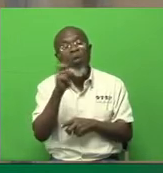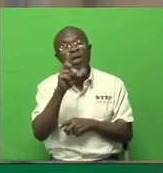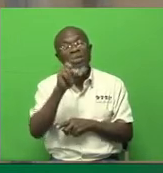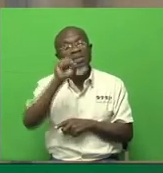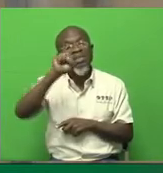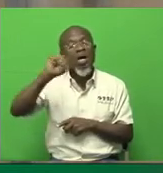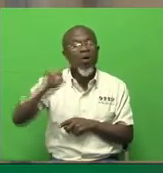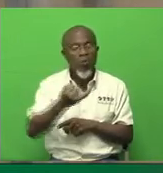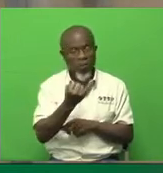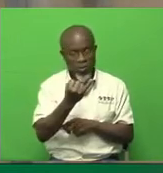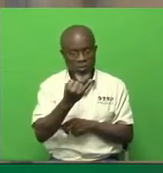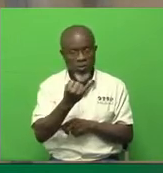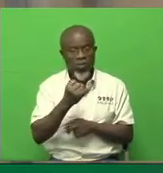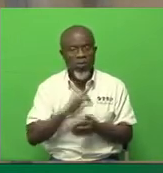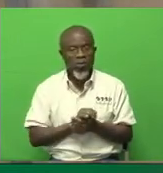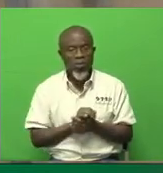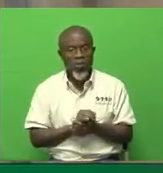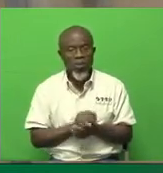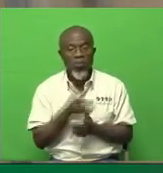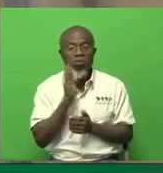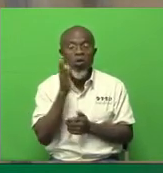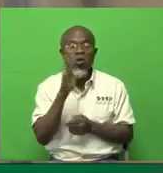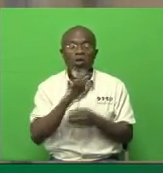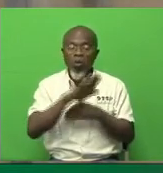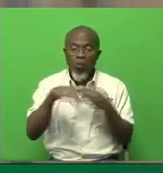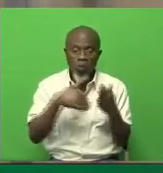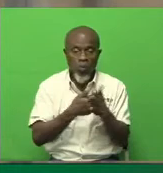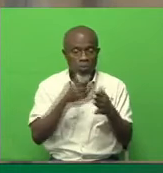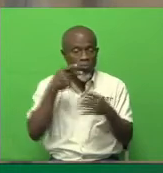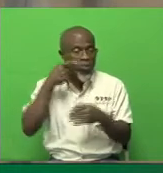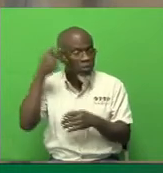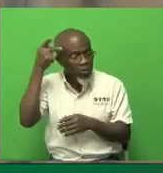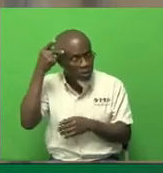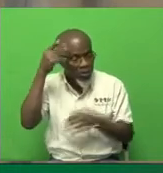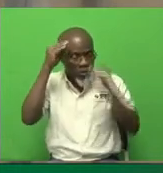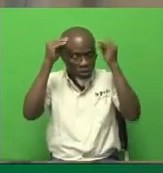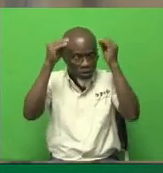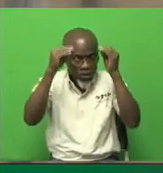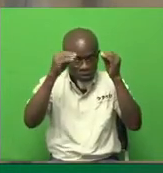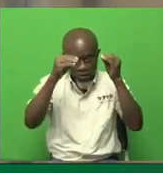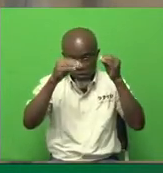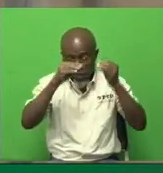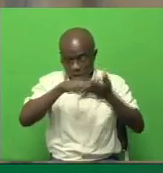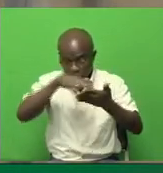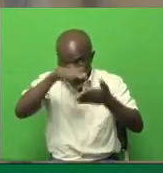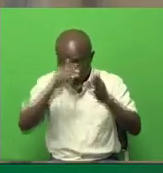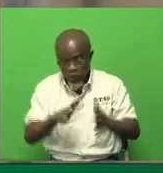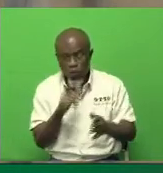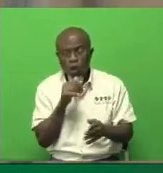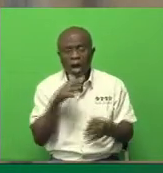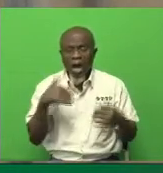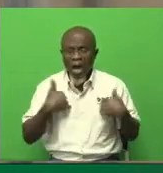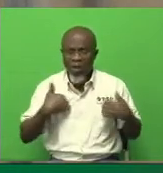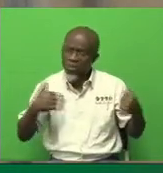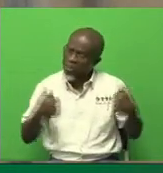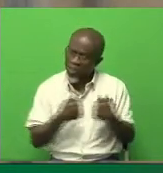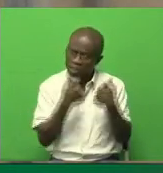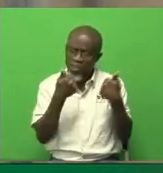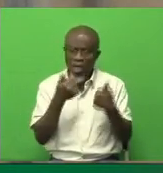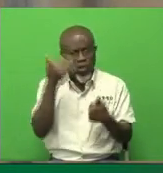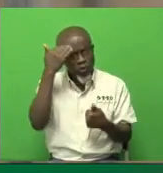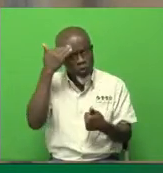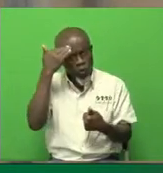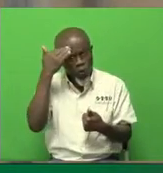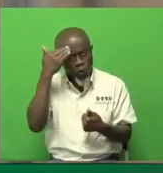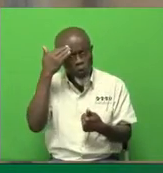speaking to all the parents and students who have challenges I know what it is to have challenges I know what it is to wear one